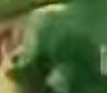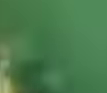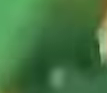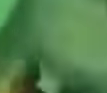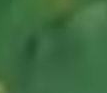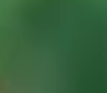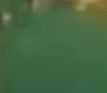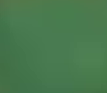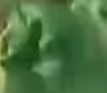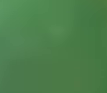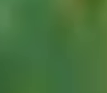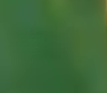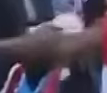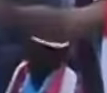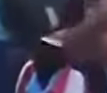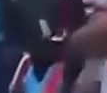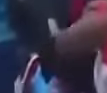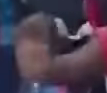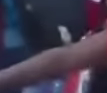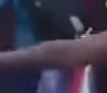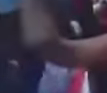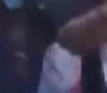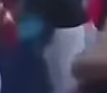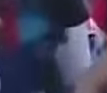who will be Tanzania's next president?